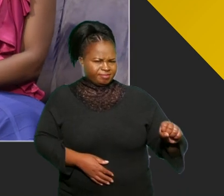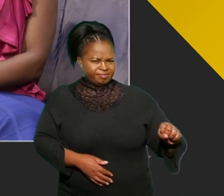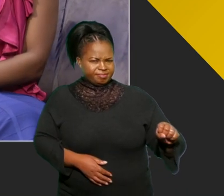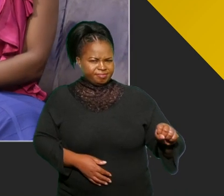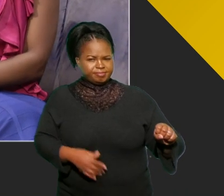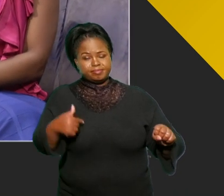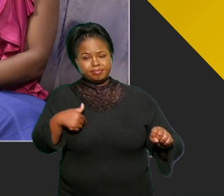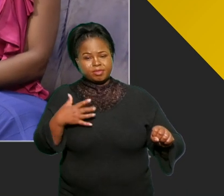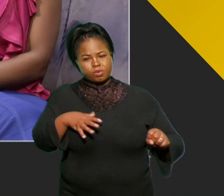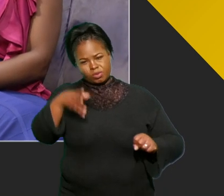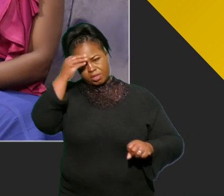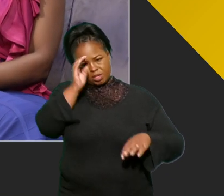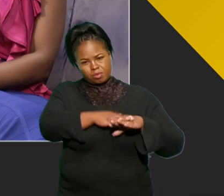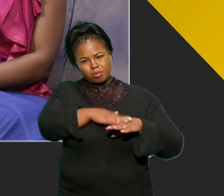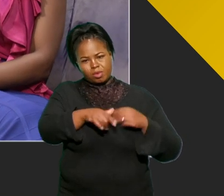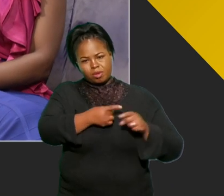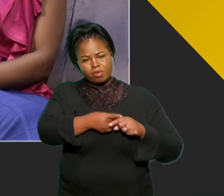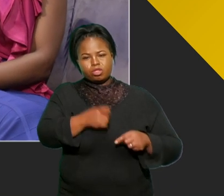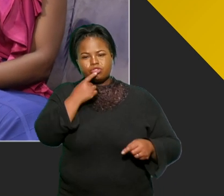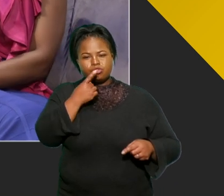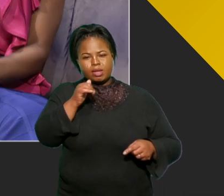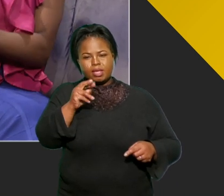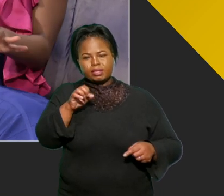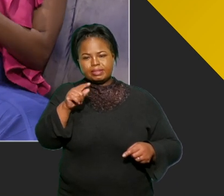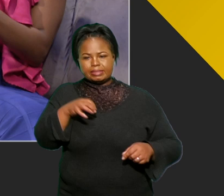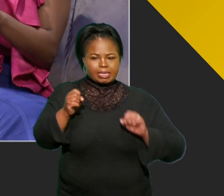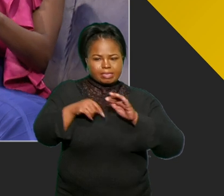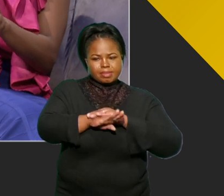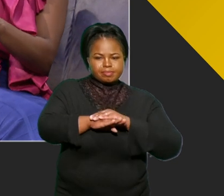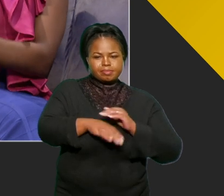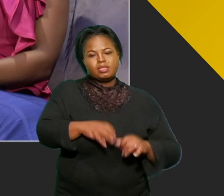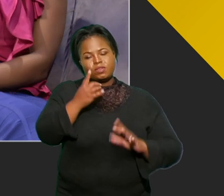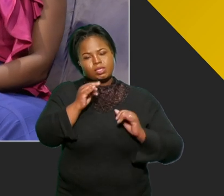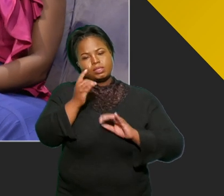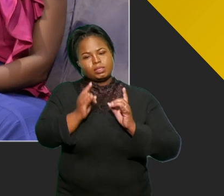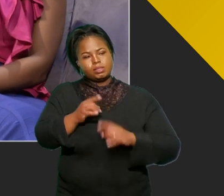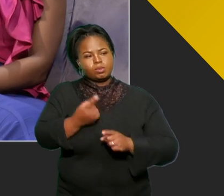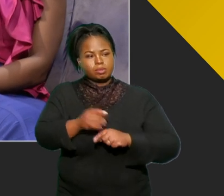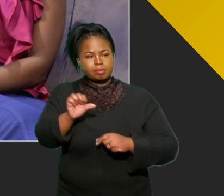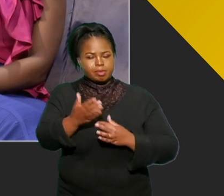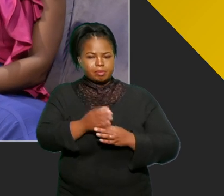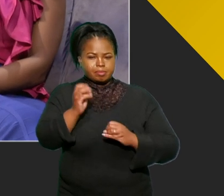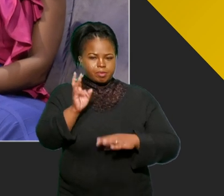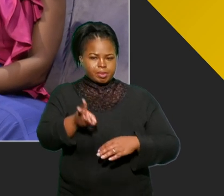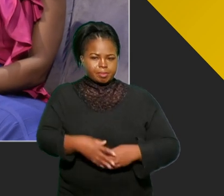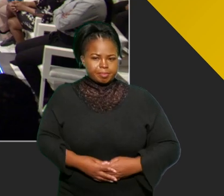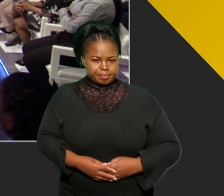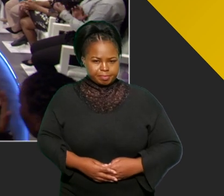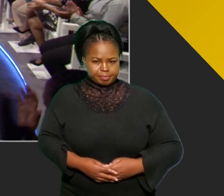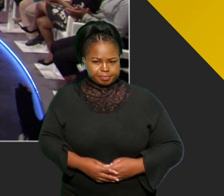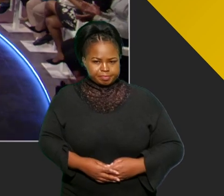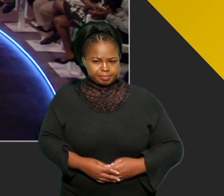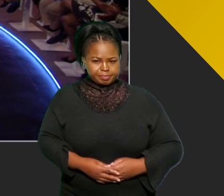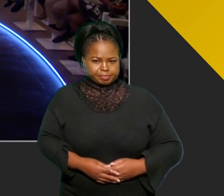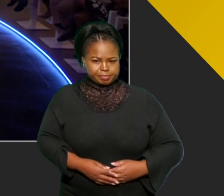kanjalo because I want to learn a bit more also about ama red ends ukuthi wena asebenza kanjani especially in city. Mm. But konke lokho after the break when you come back.